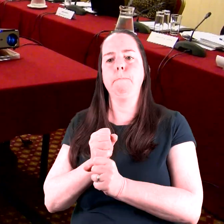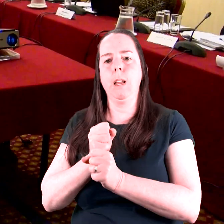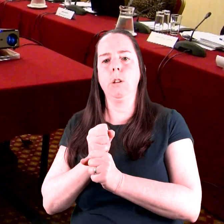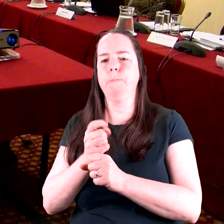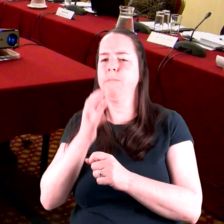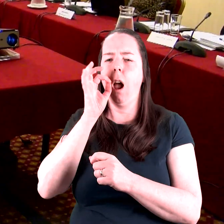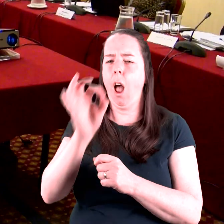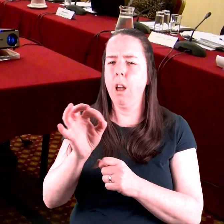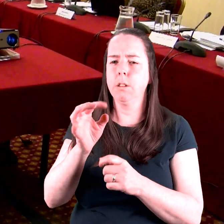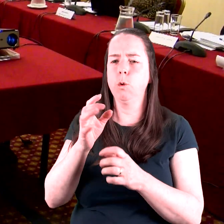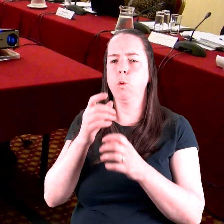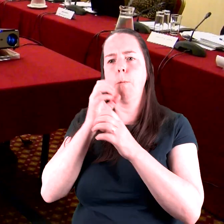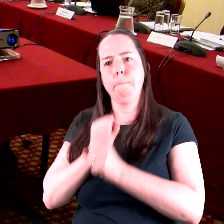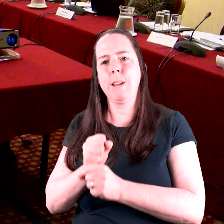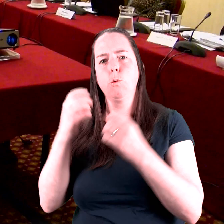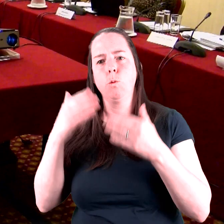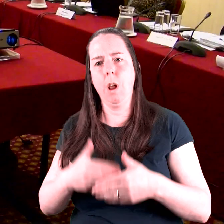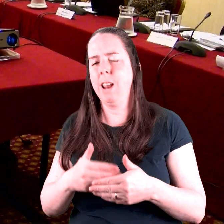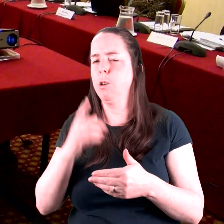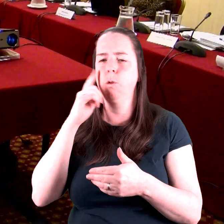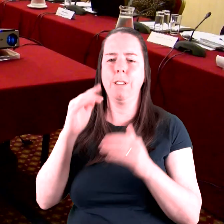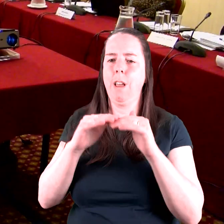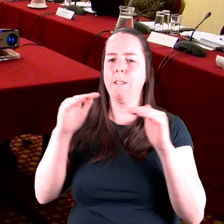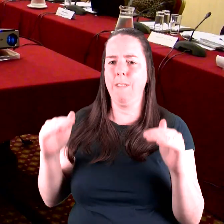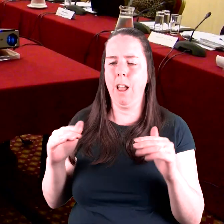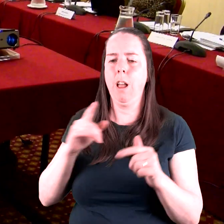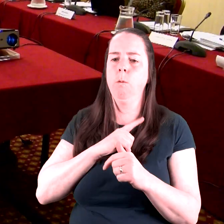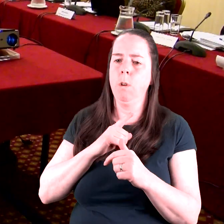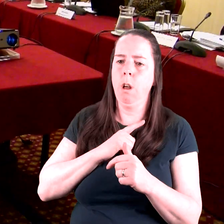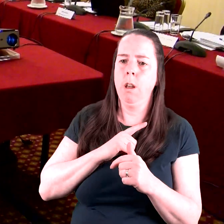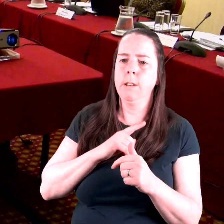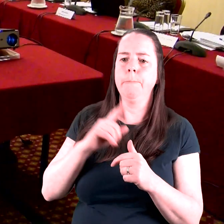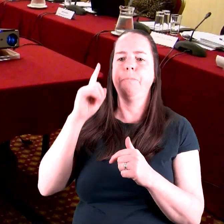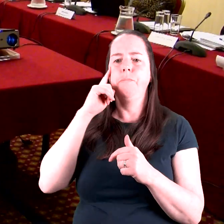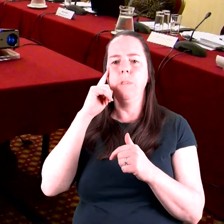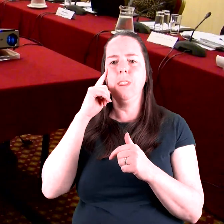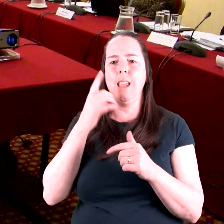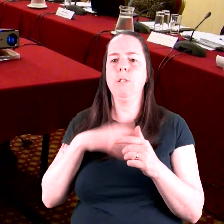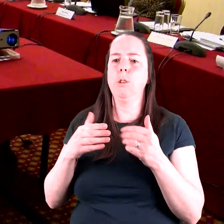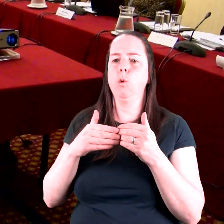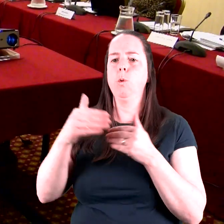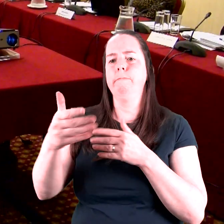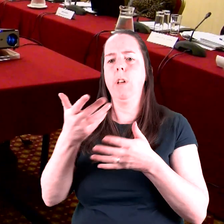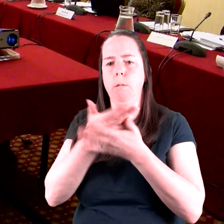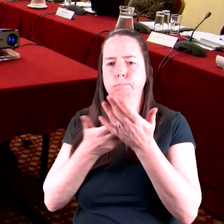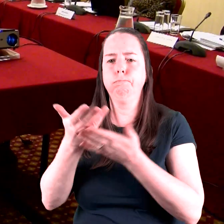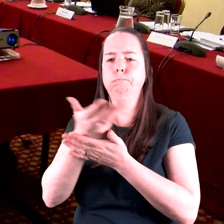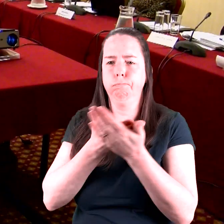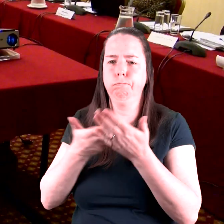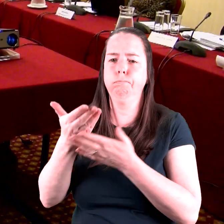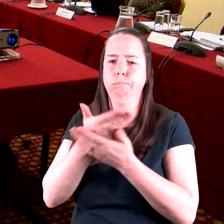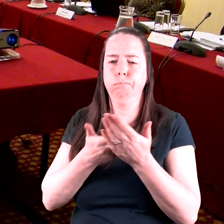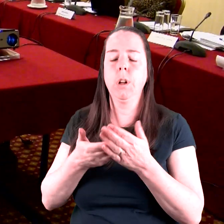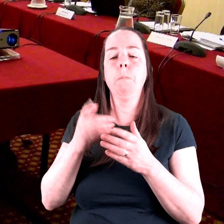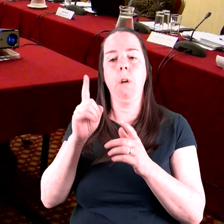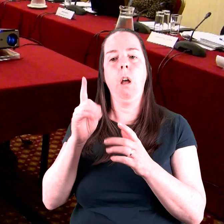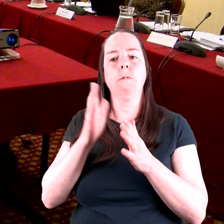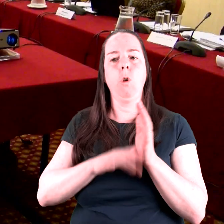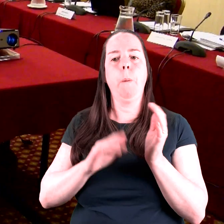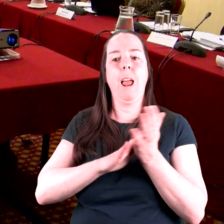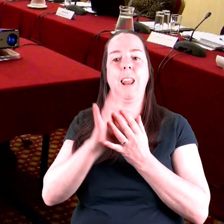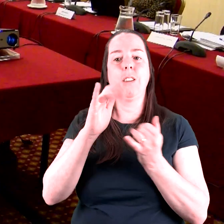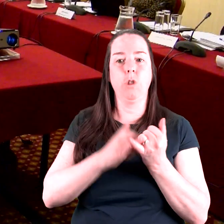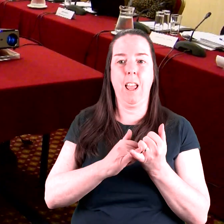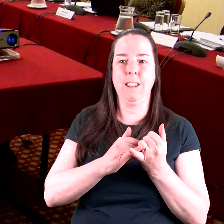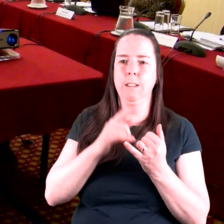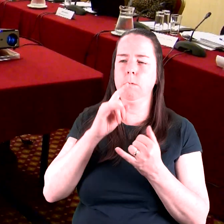to. I'm not going to ask people to commit tonight because I don't think that's the fair thing to do, because I think there needs to be further discussion, but definitely from